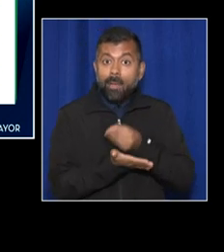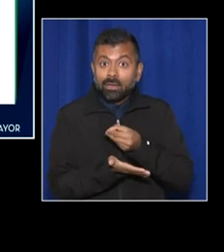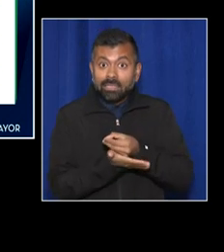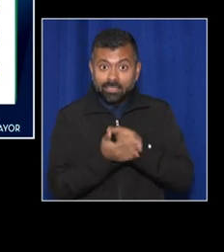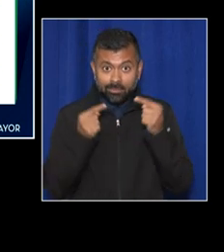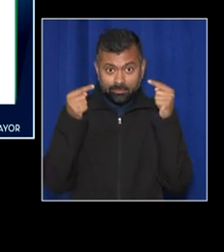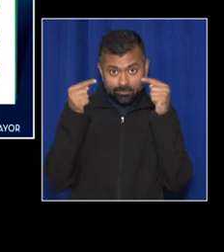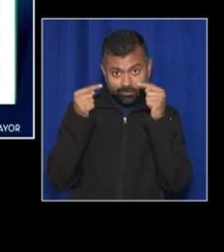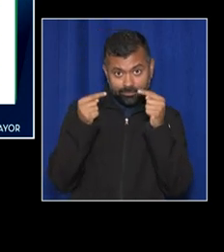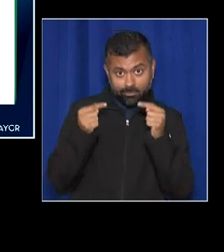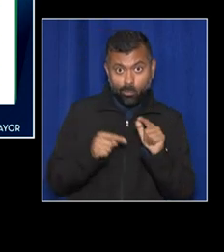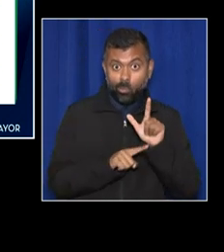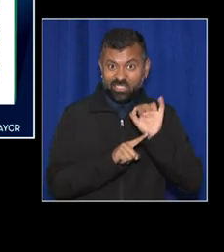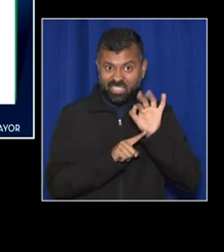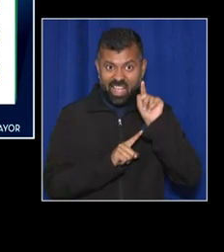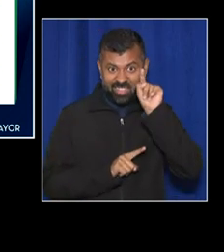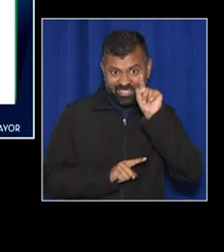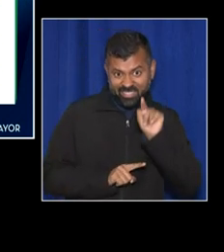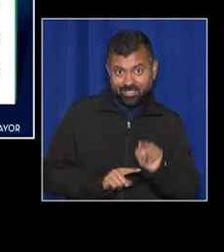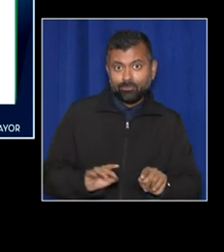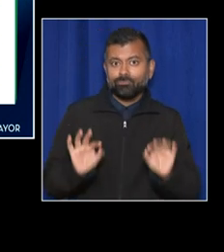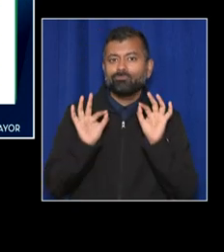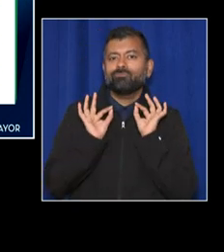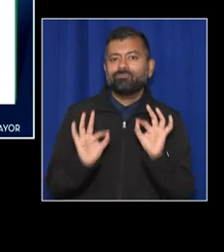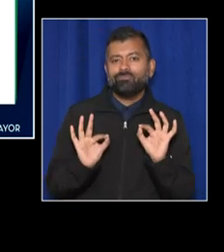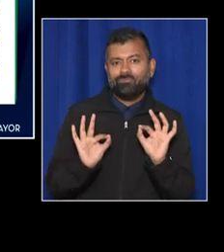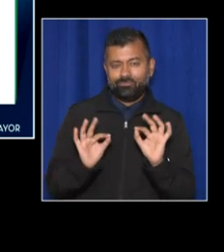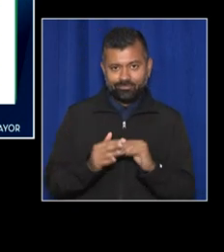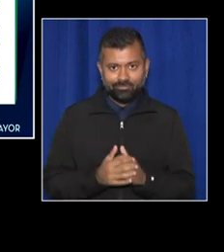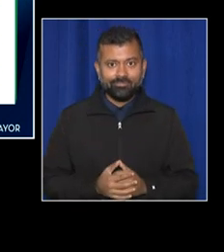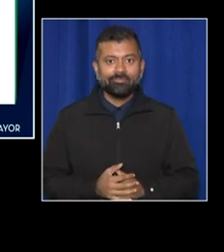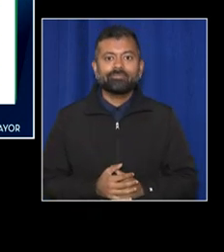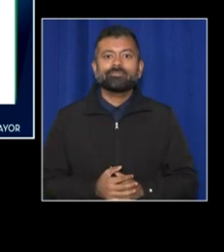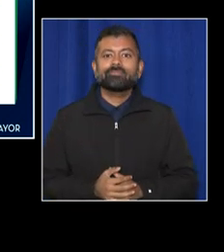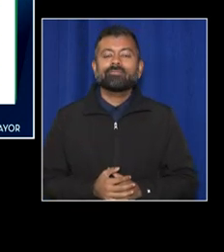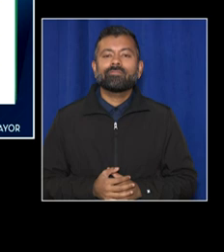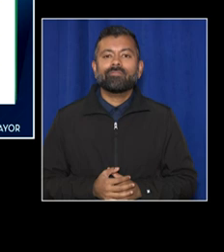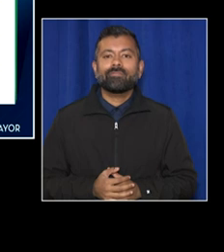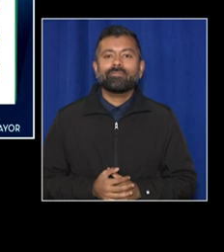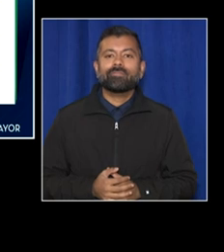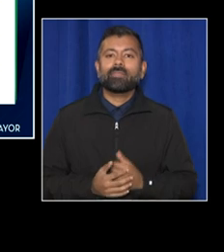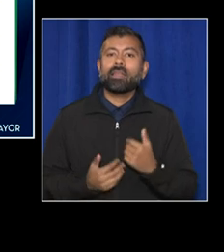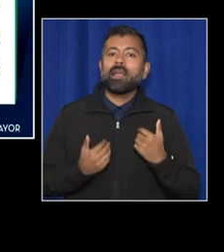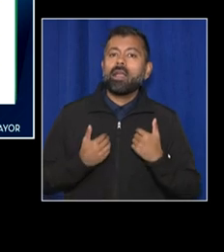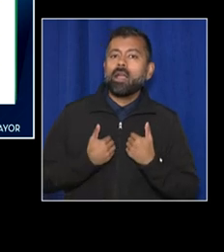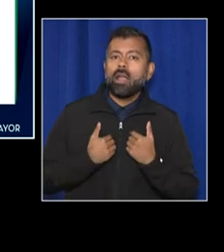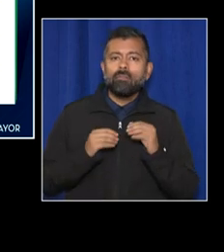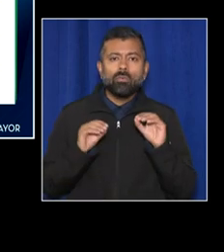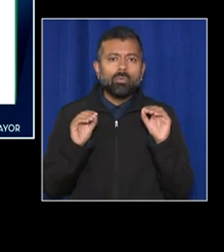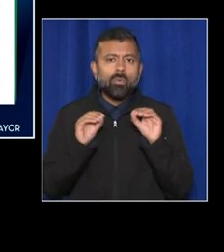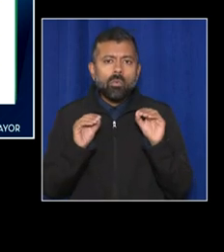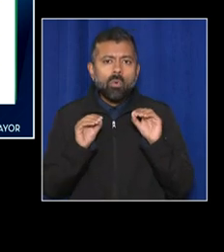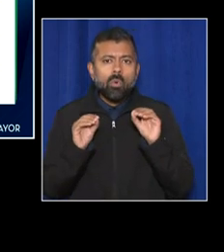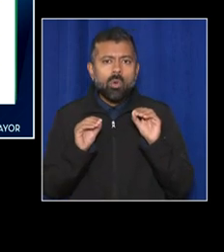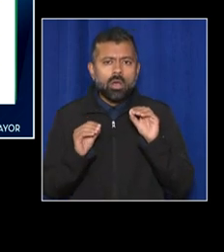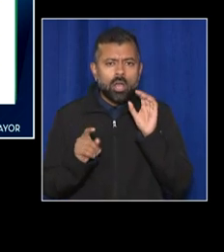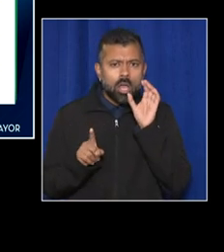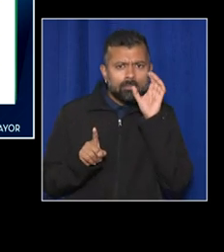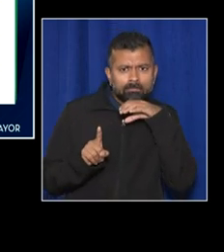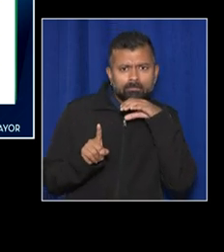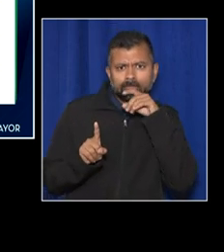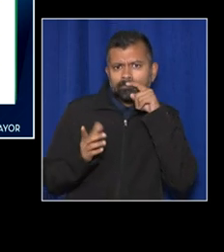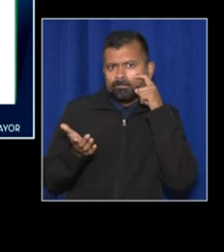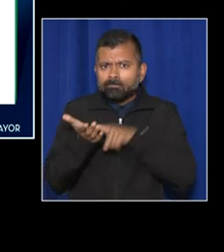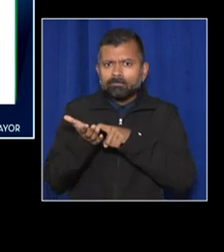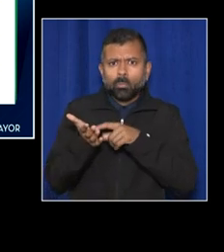no material weaknesses, 52 days with cash on hand, robust pension and retiree